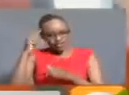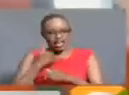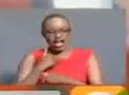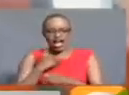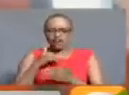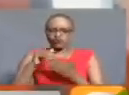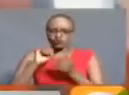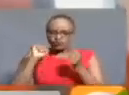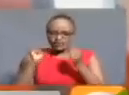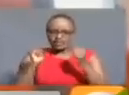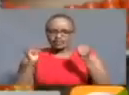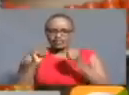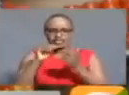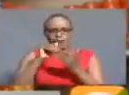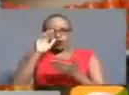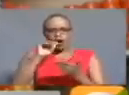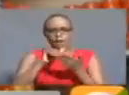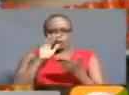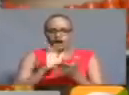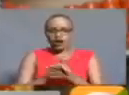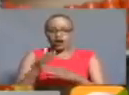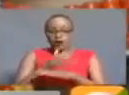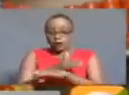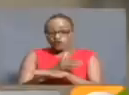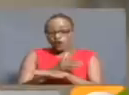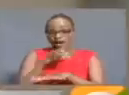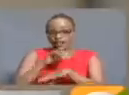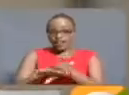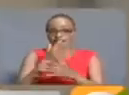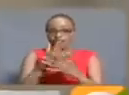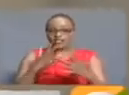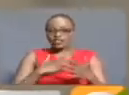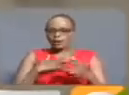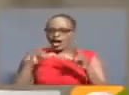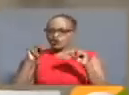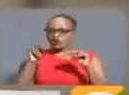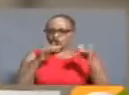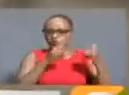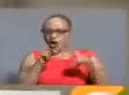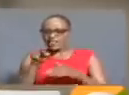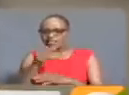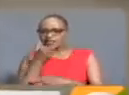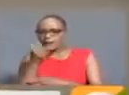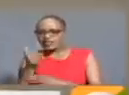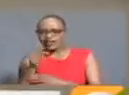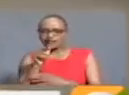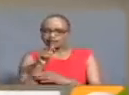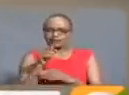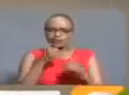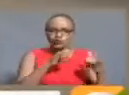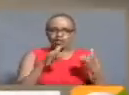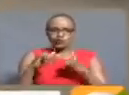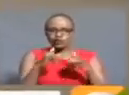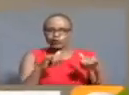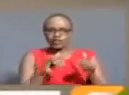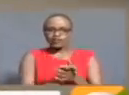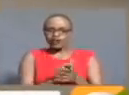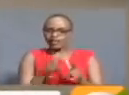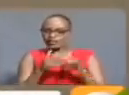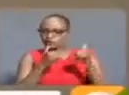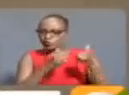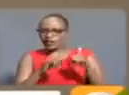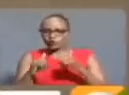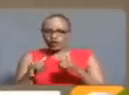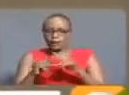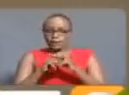kubadilisha zaidi rangi yake. The more I go to buy things and they're like, no, try this, it's better. You've been using this, no, you should try this. So